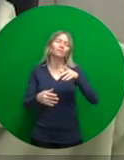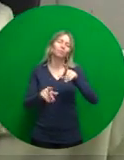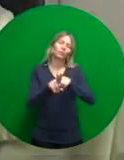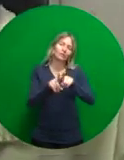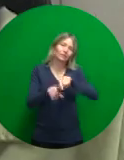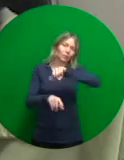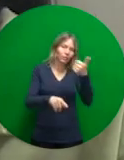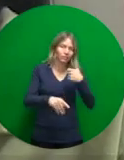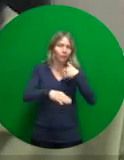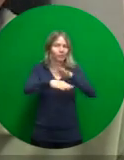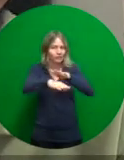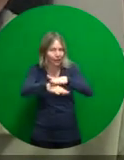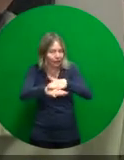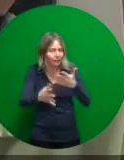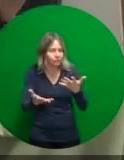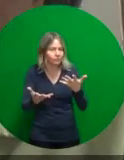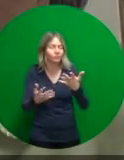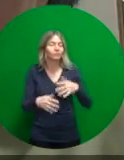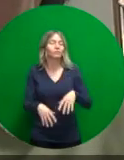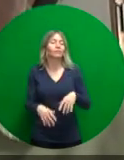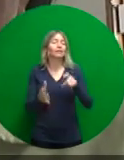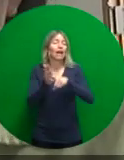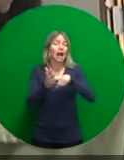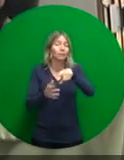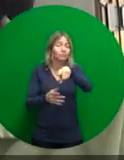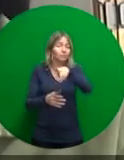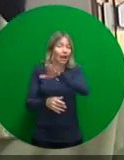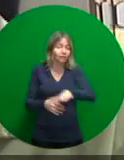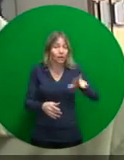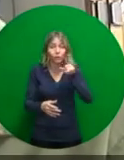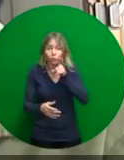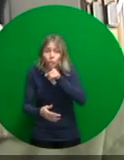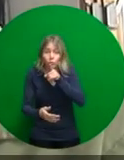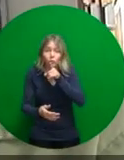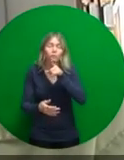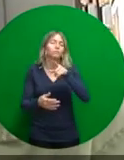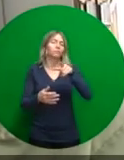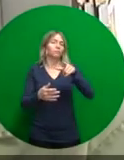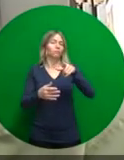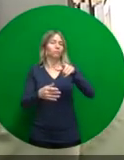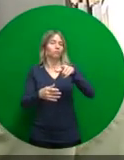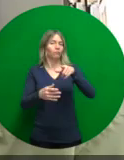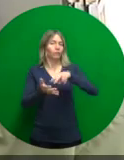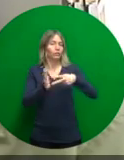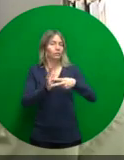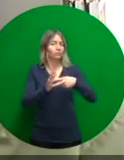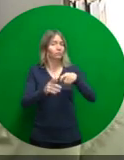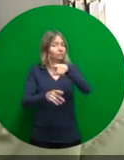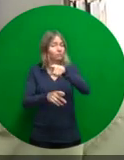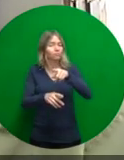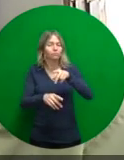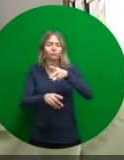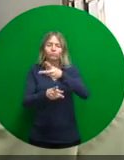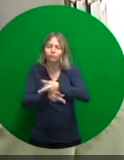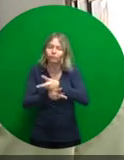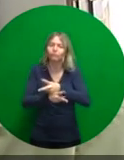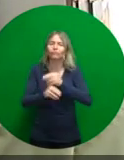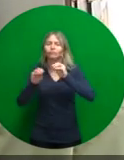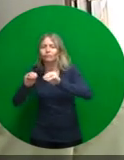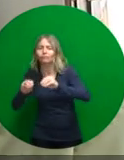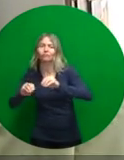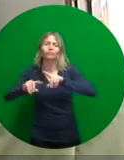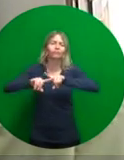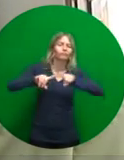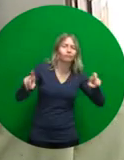technology, and that's the technology that we have today can tell them right away if they're